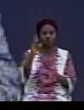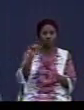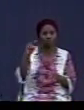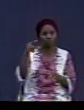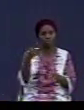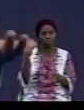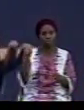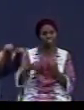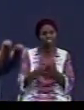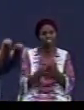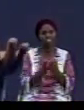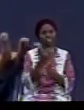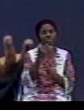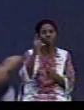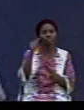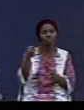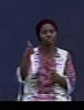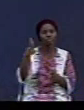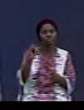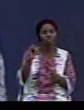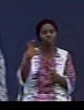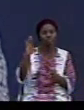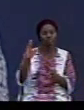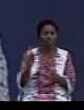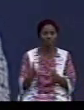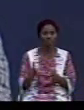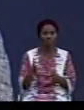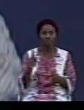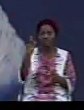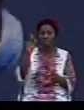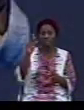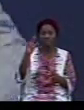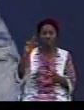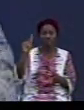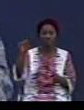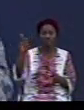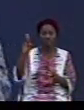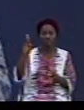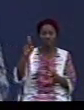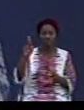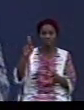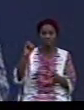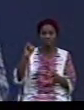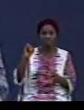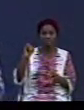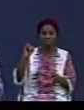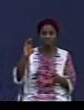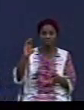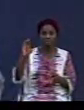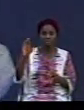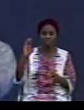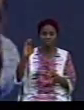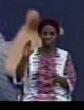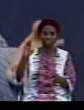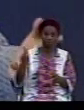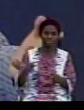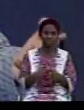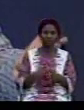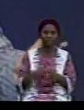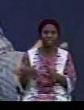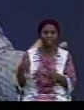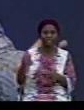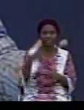say they're too old for salvation. They say, have you not heard? A fool